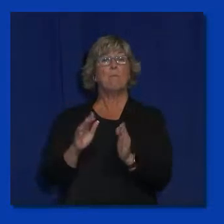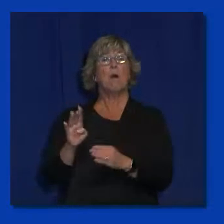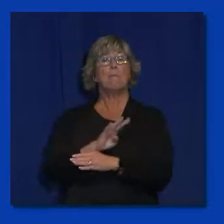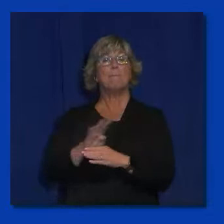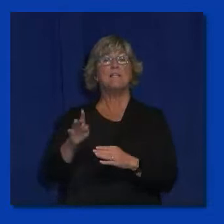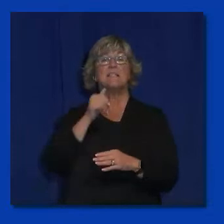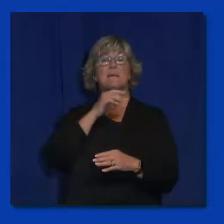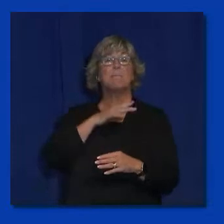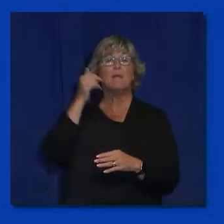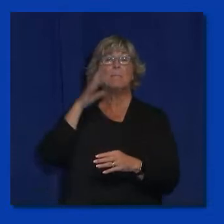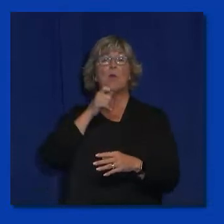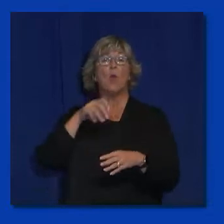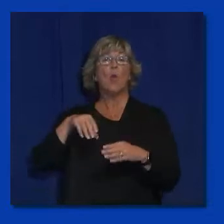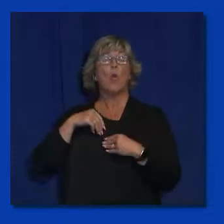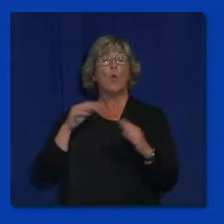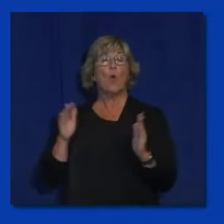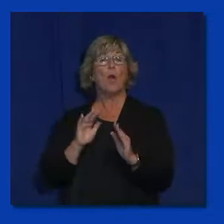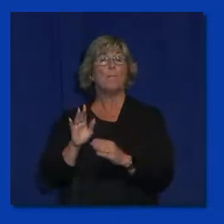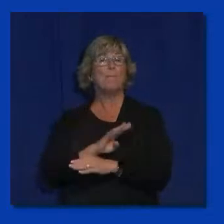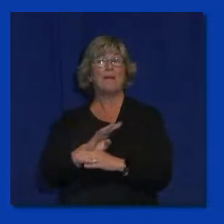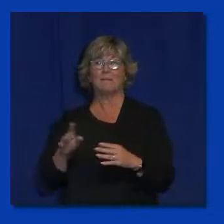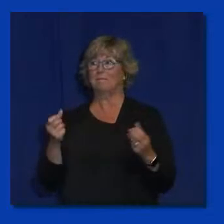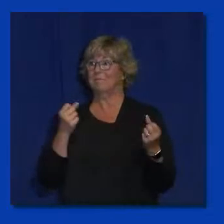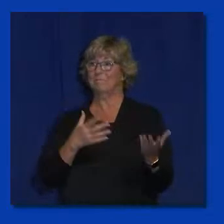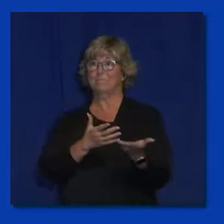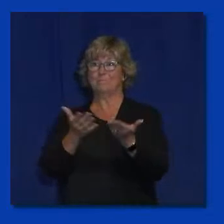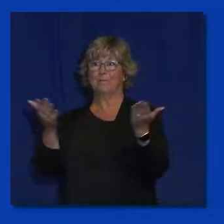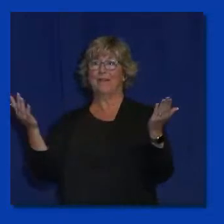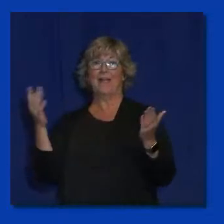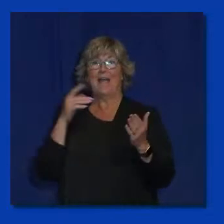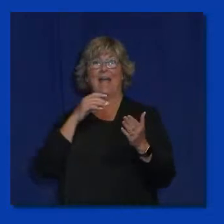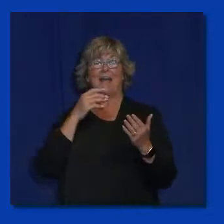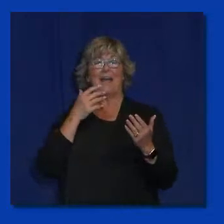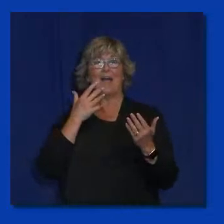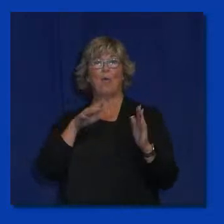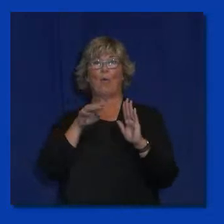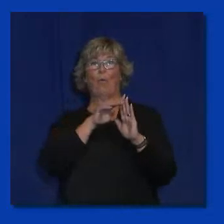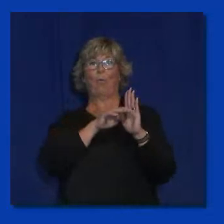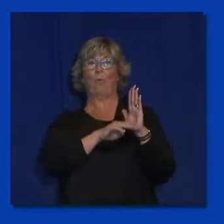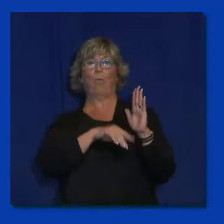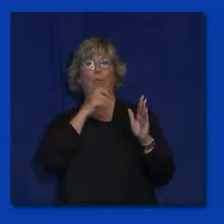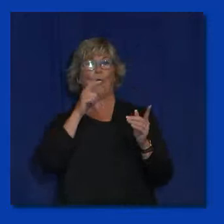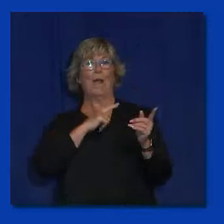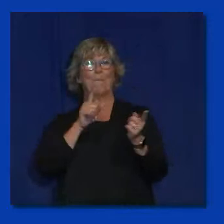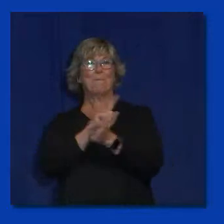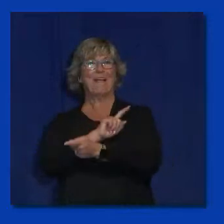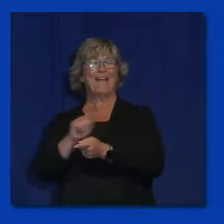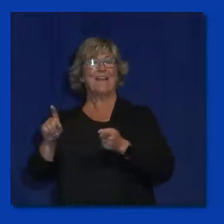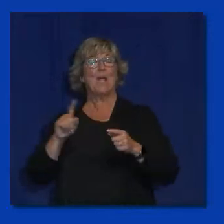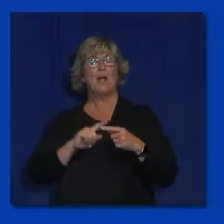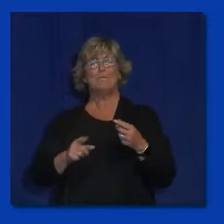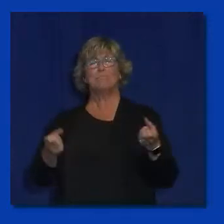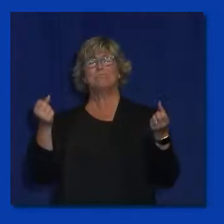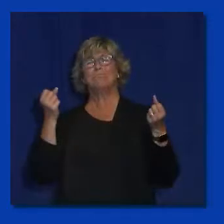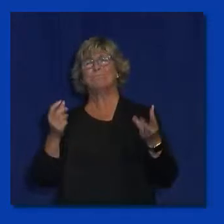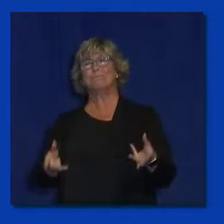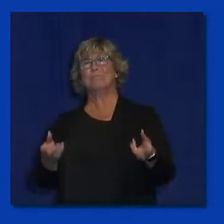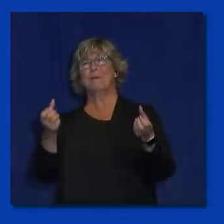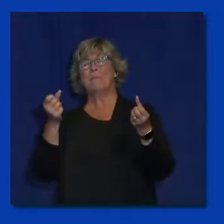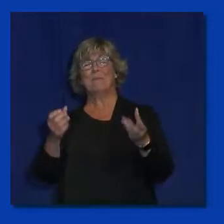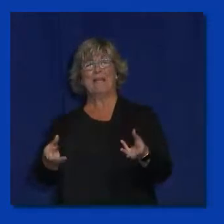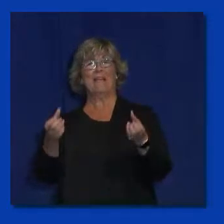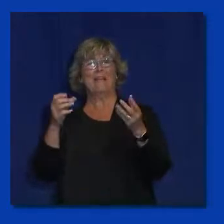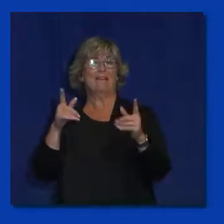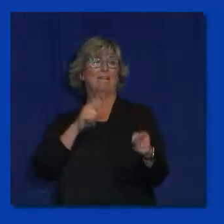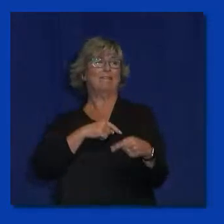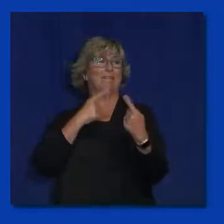men and women, I've met, how many of us, I don't want to go down to all the people I've met, but tens of thousands of people